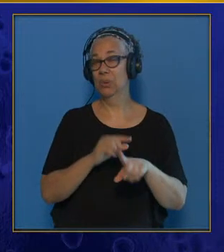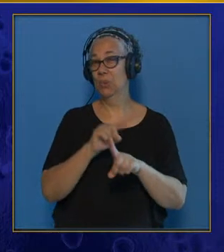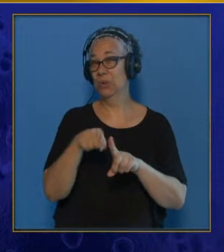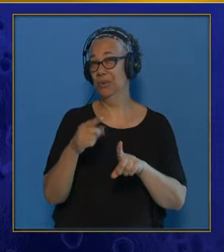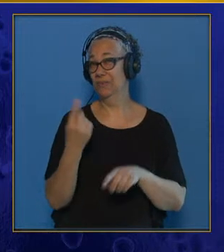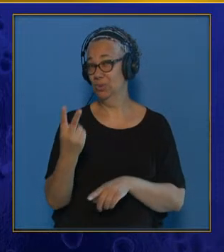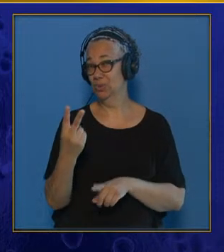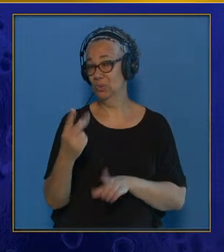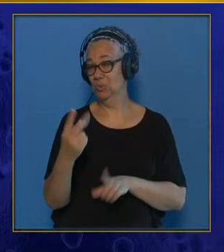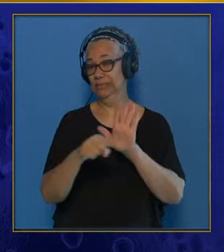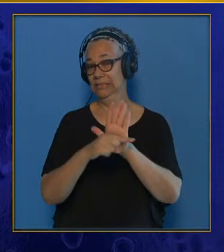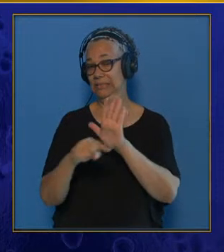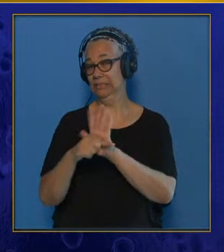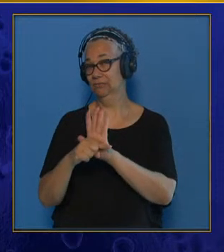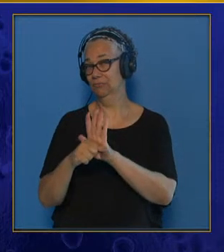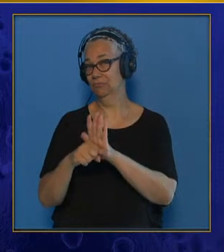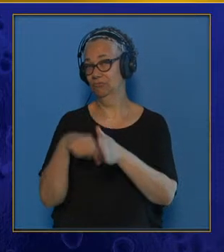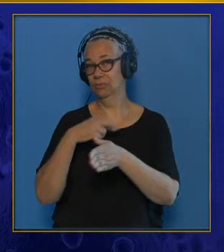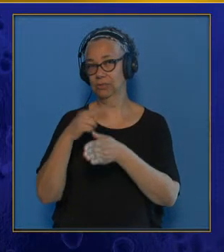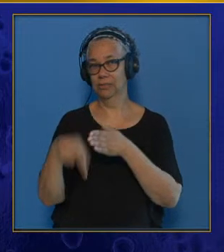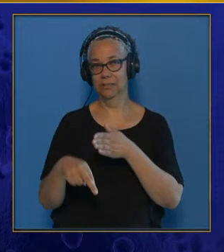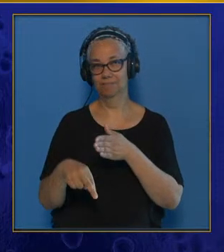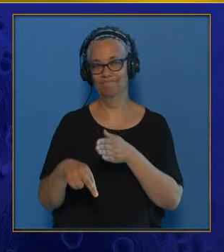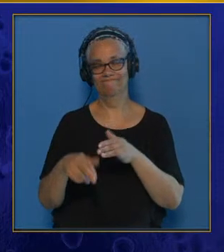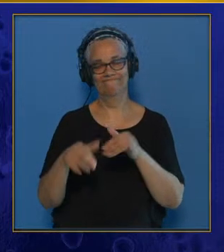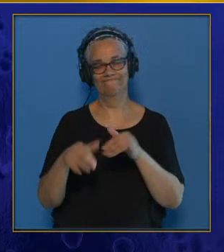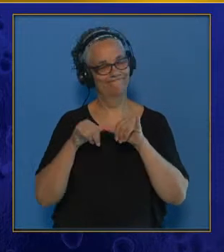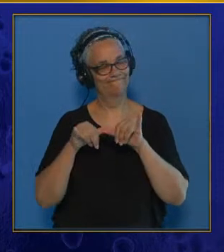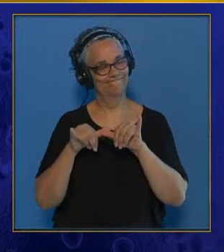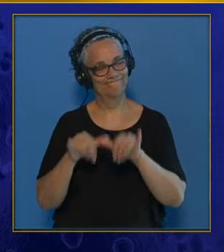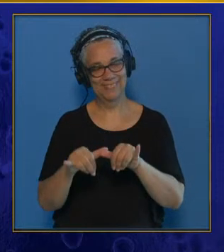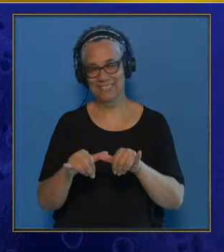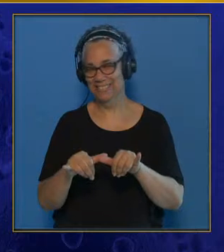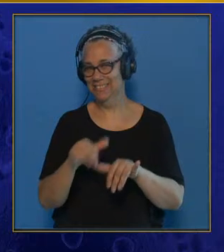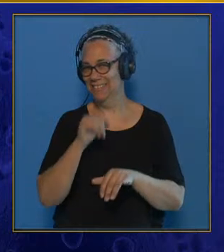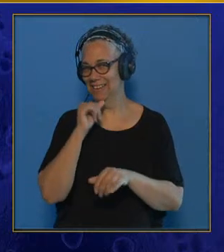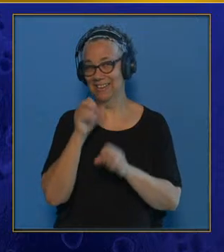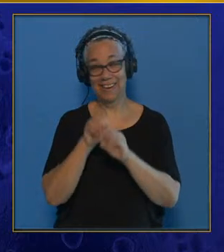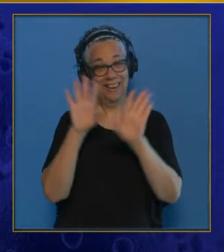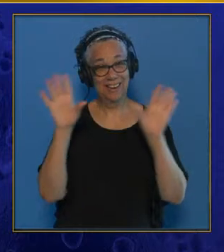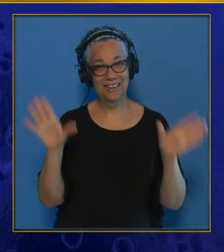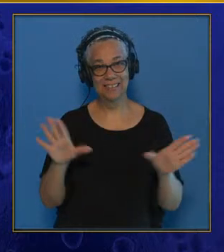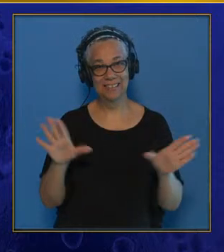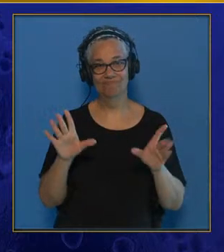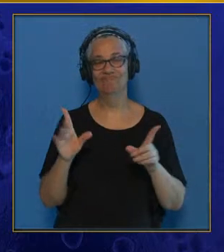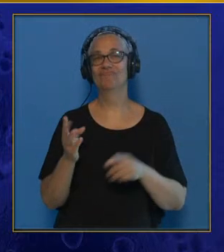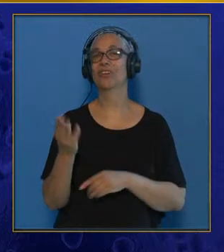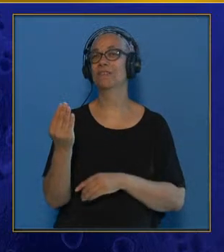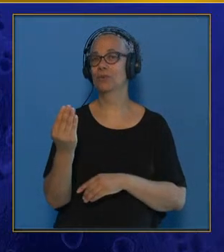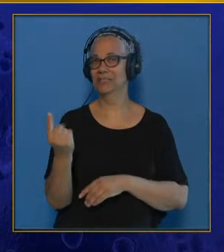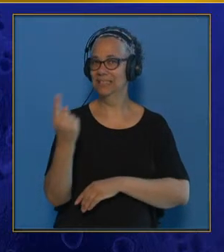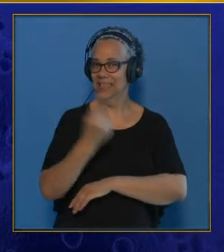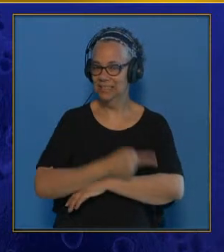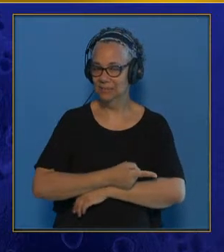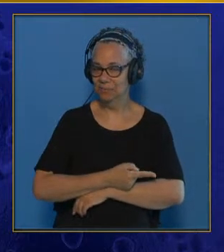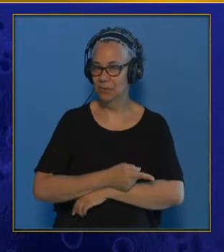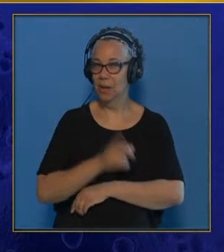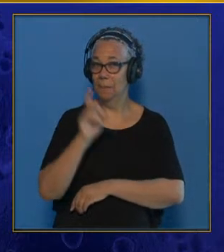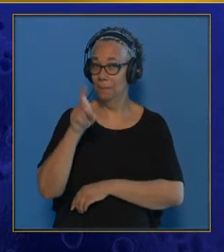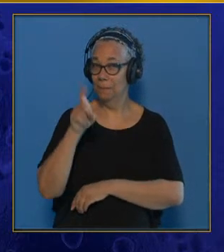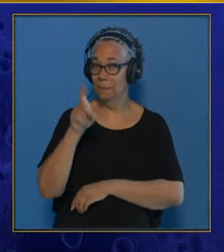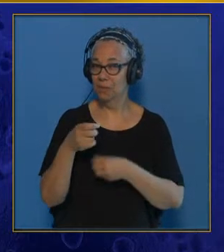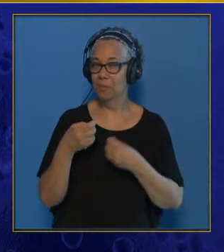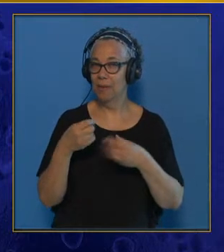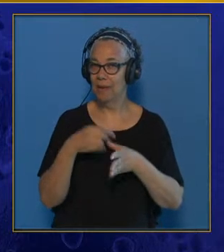test results. You are still not completely out of the woods yet until the 14 days has passed, even with those 2